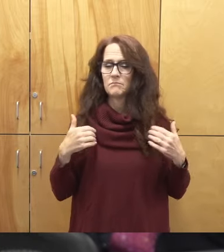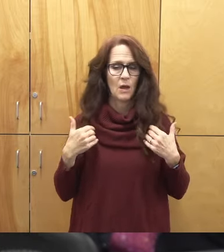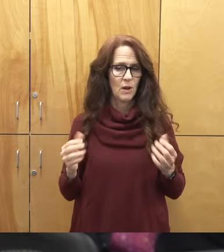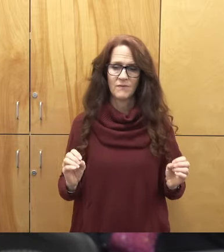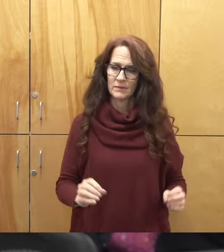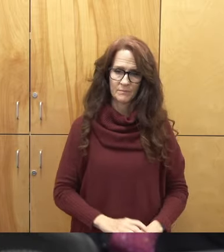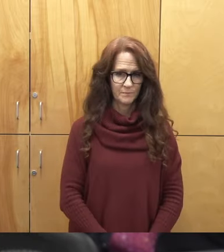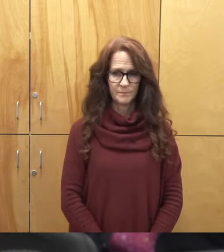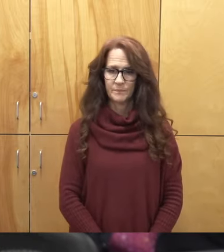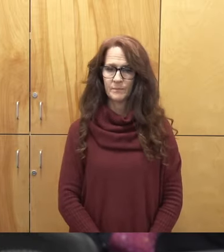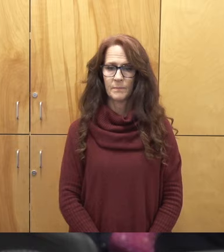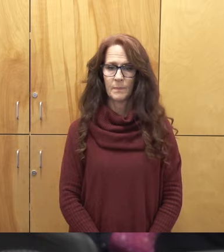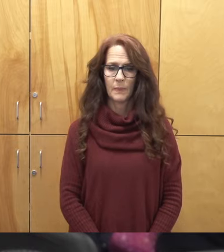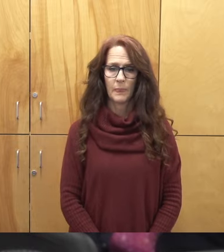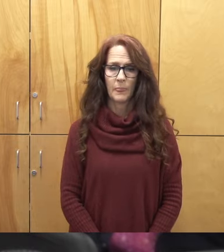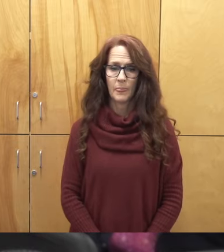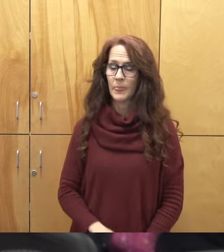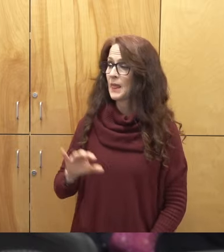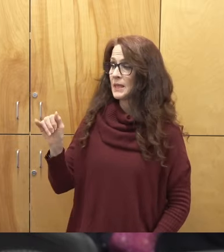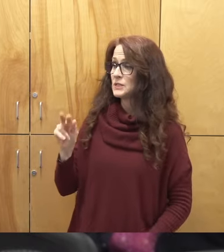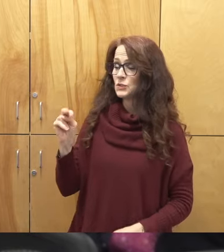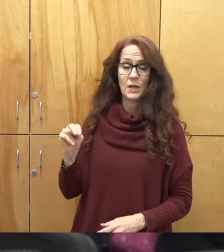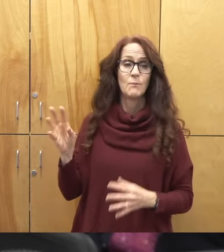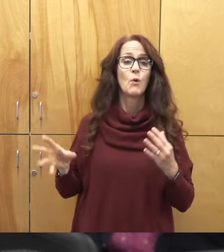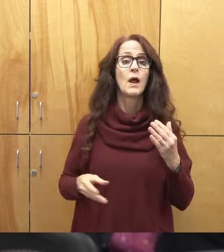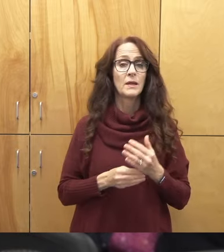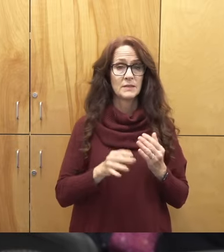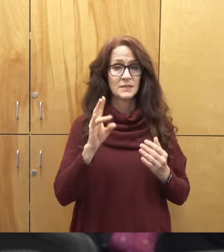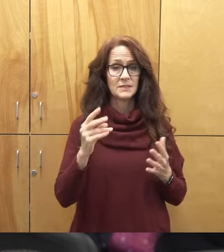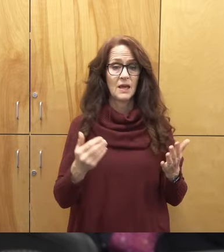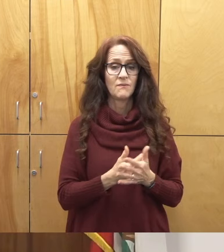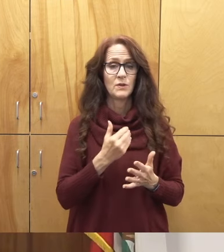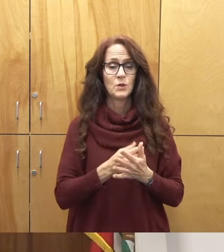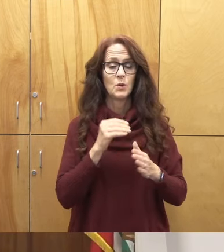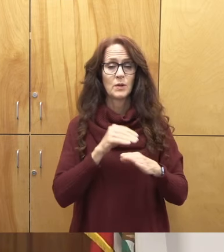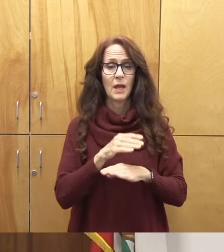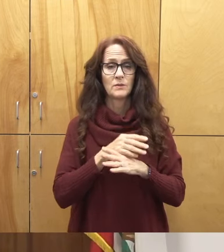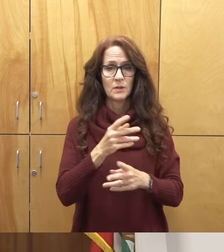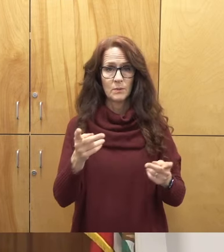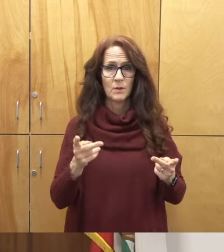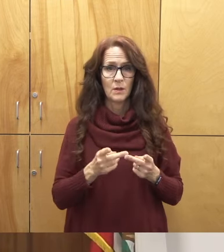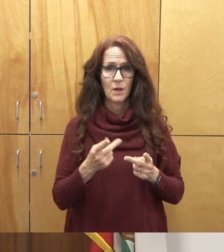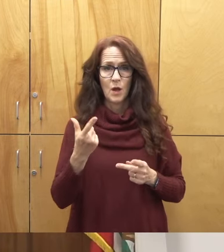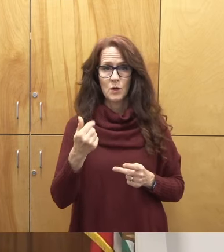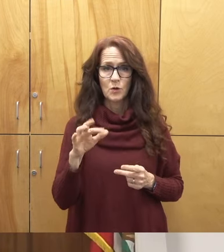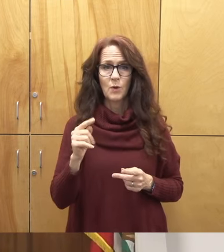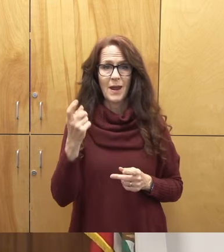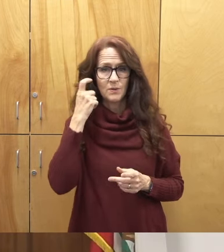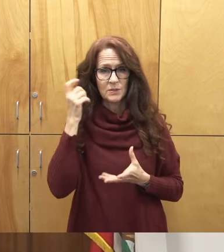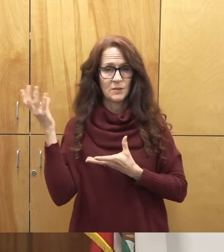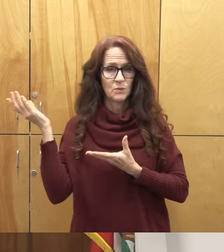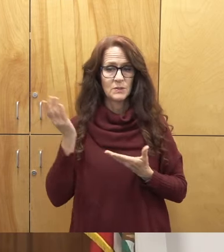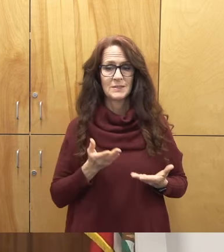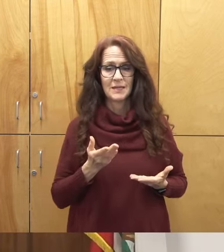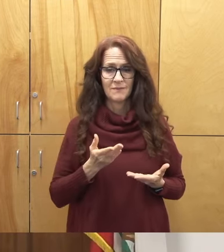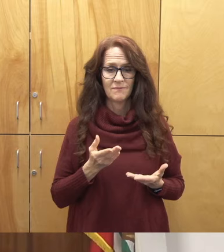me, no. Jim, in addition to that, we are adding 7 new counselor positions out of our grant that we recently received.